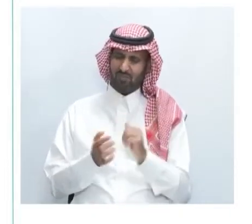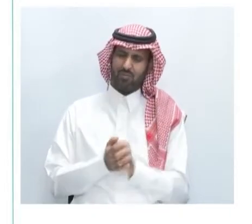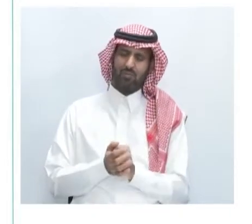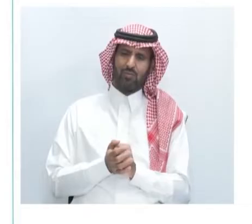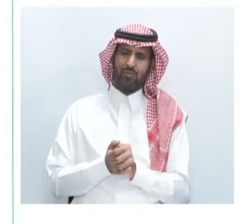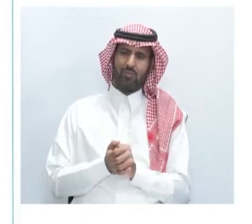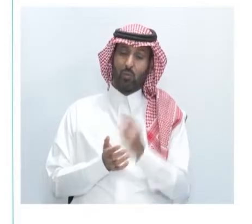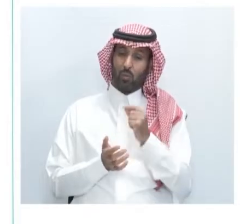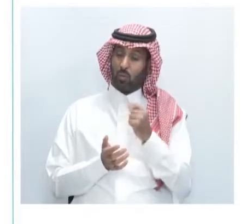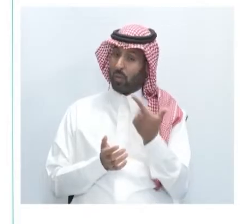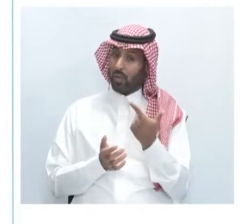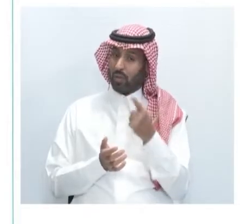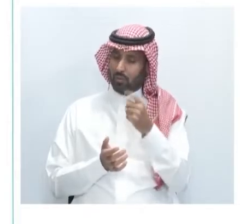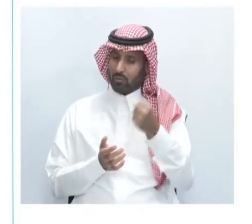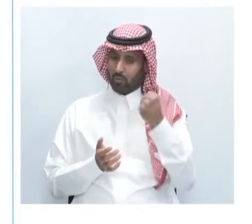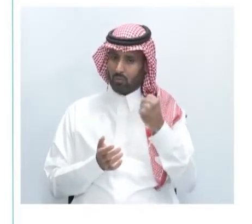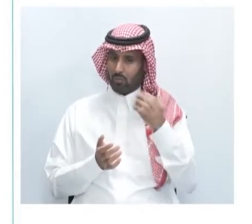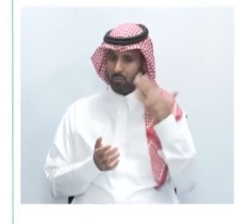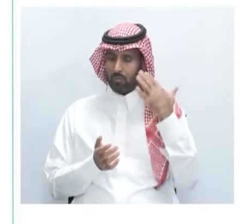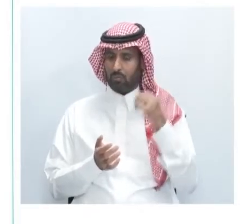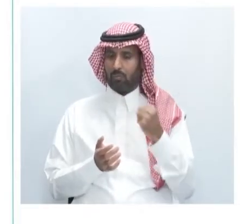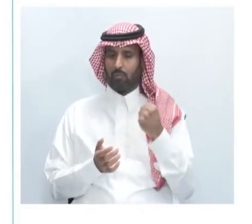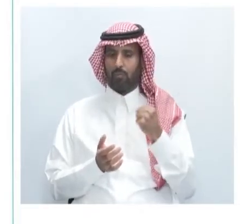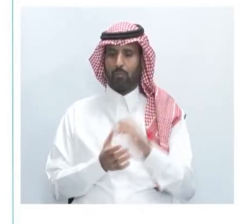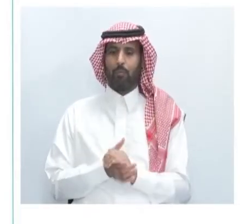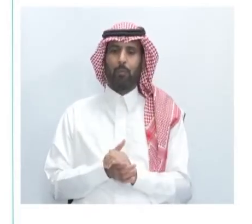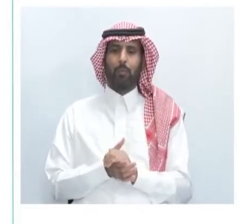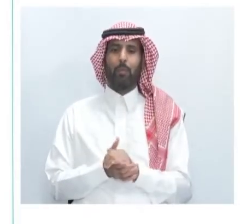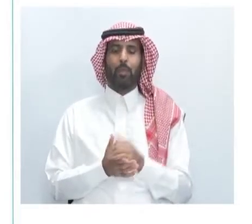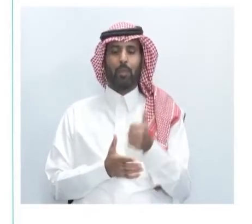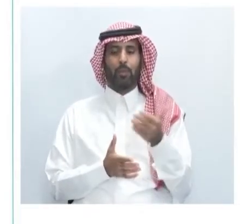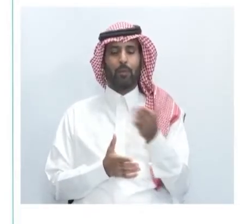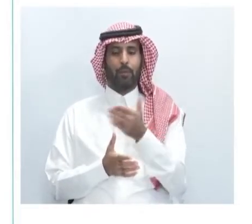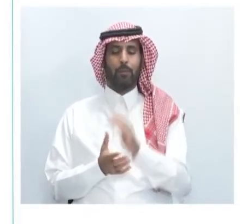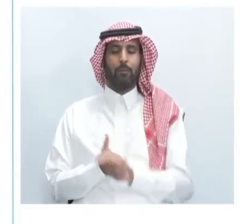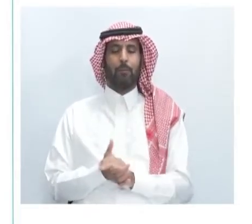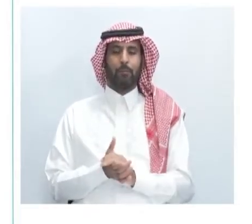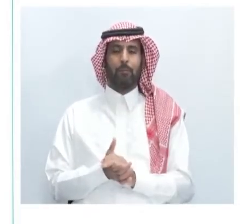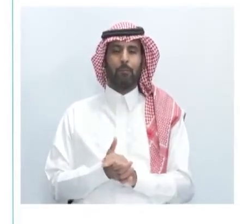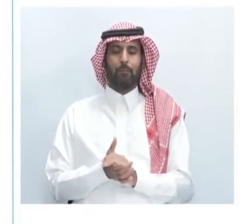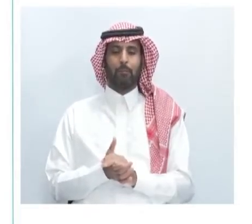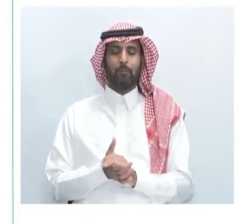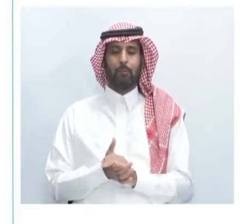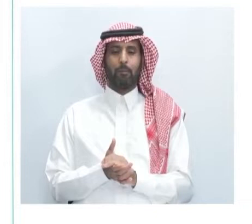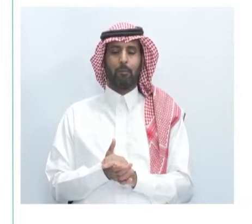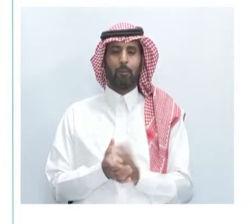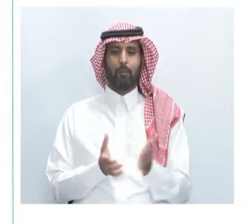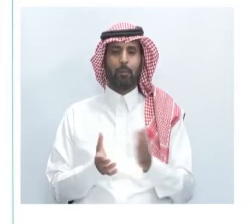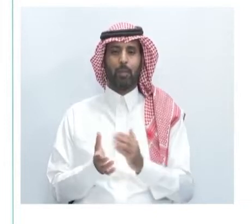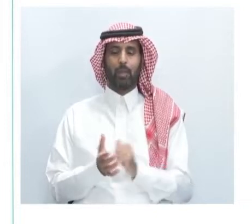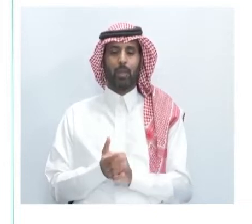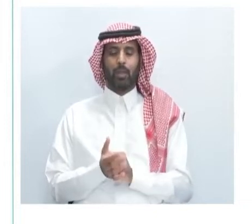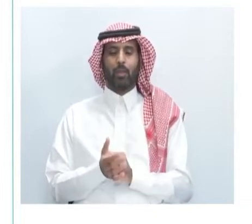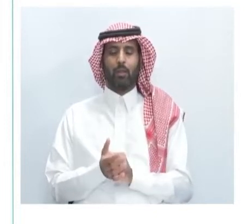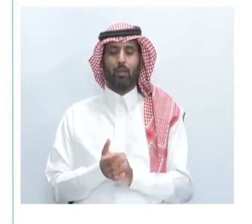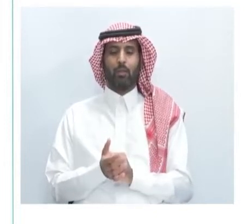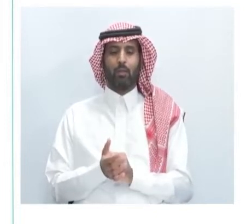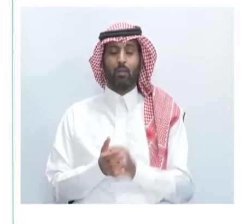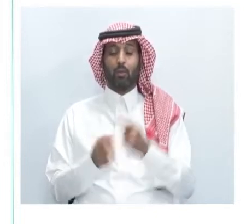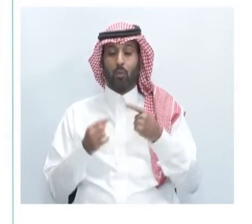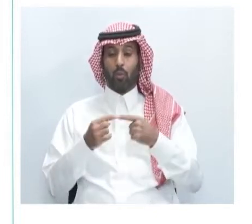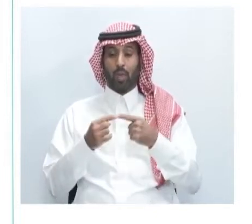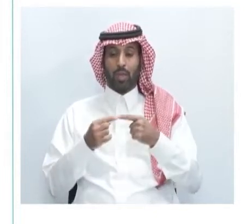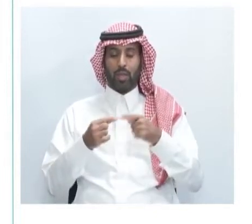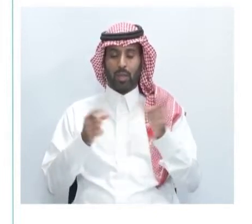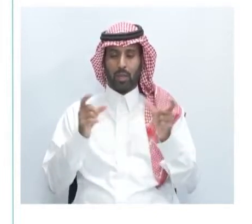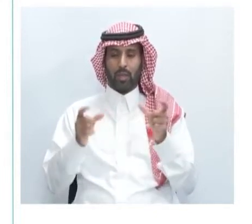prefer? Yes, strong. Strong is good. Excellent. So we have strong and we have the opposite one here